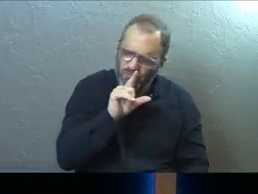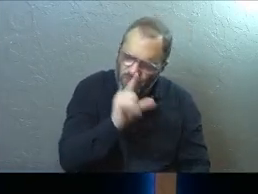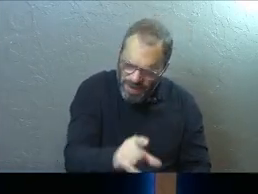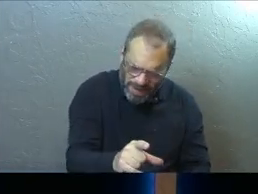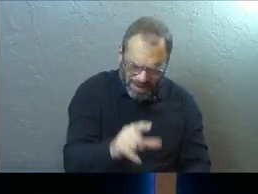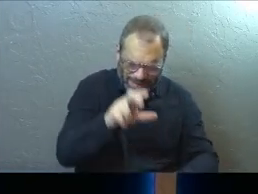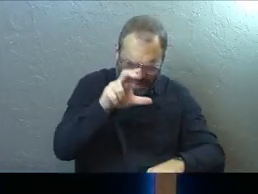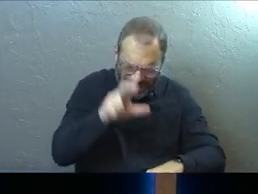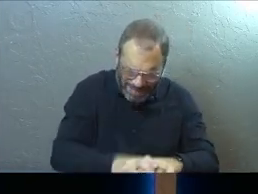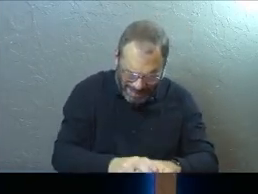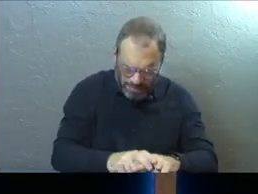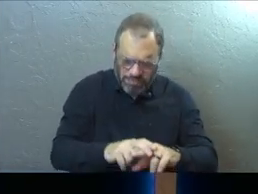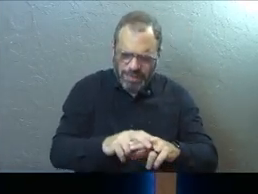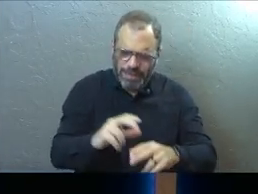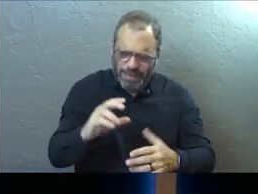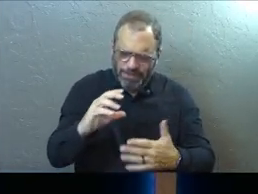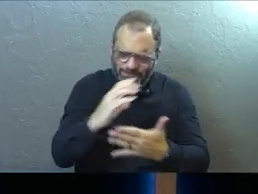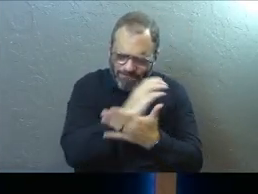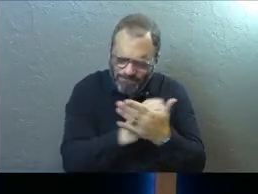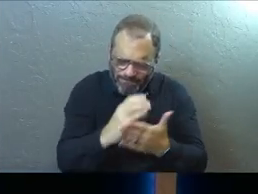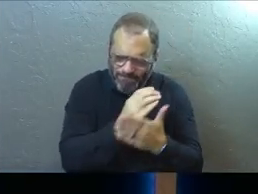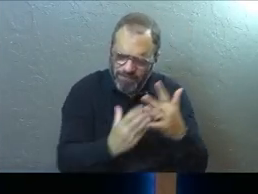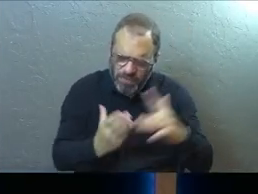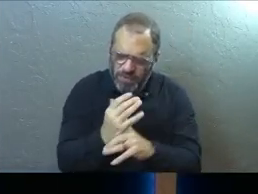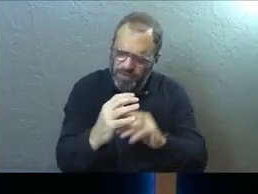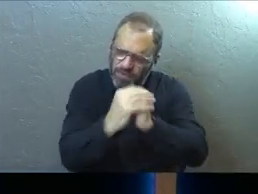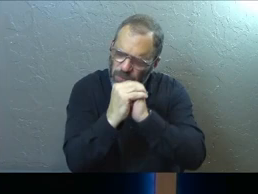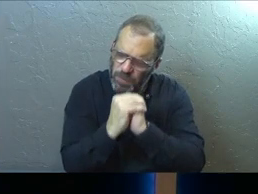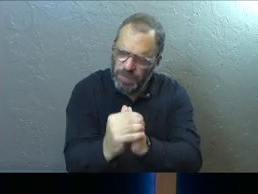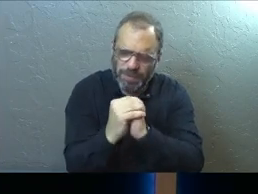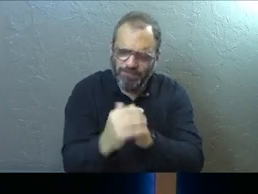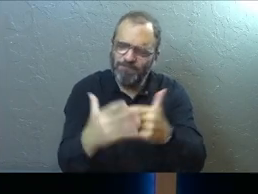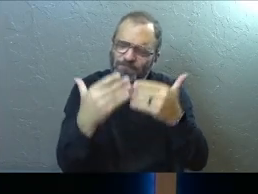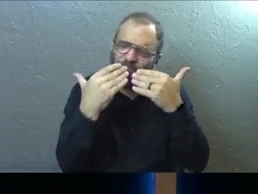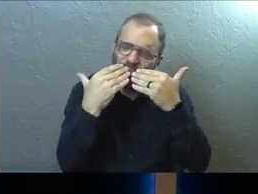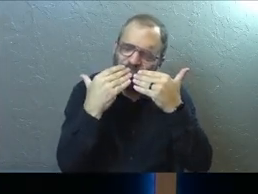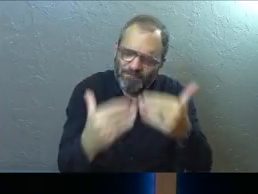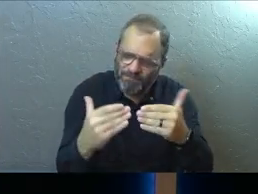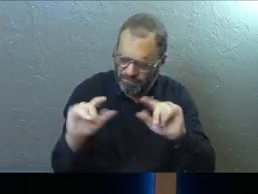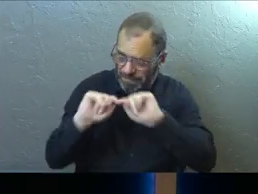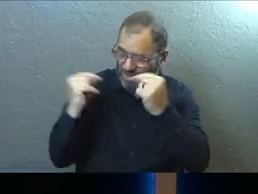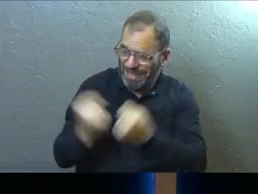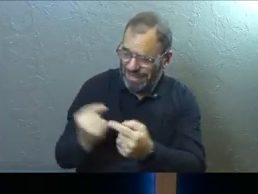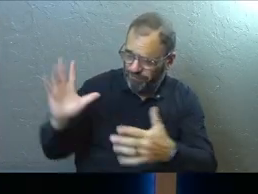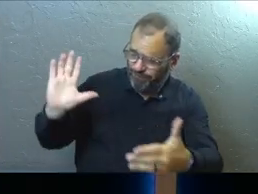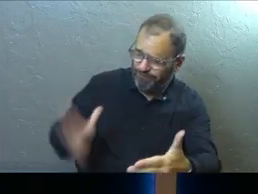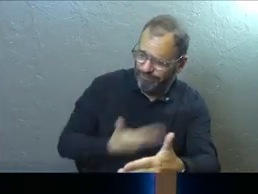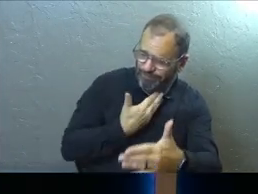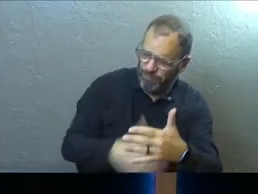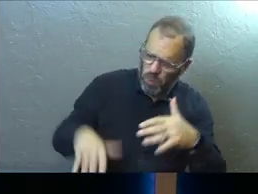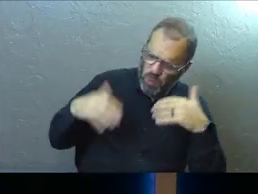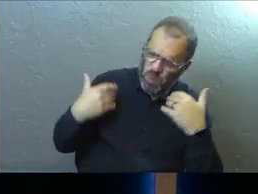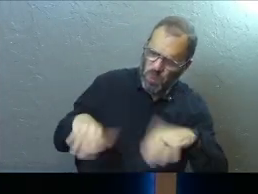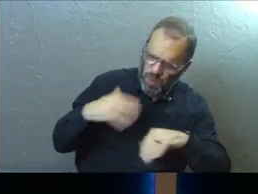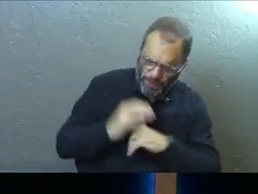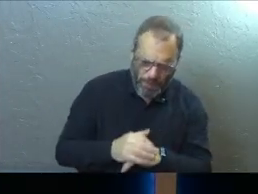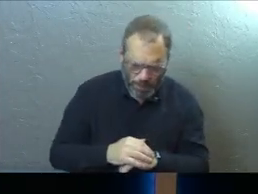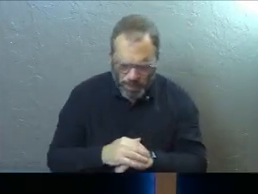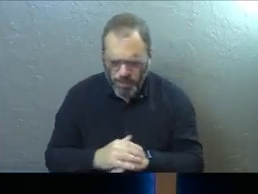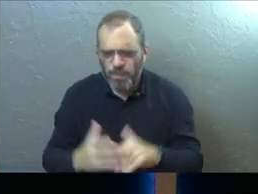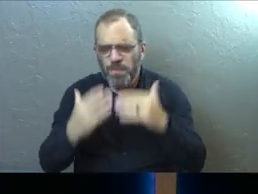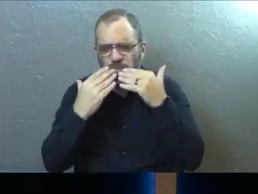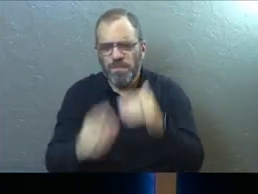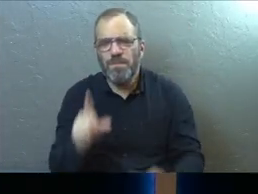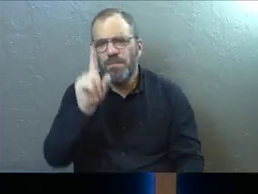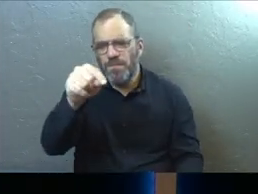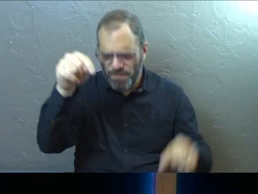that we get to sit in, God, that we explore through worship. And God, I thank you for a super talented team, God, that leads us every single weekend. And God, I thank